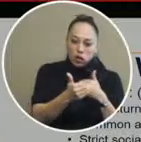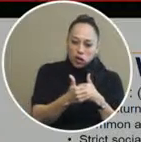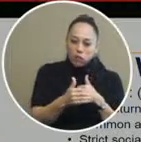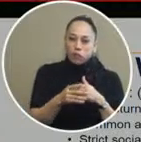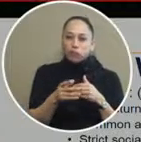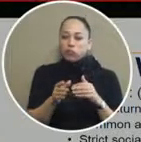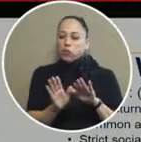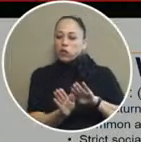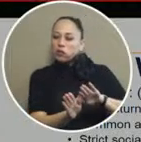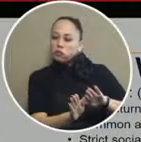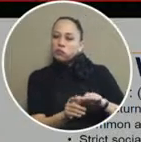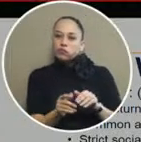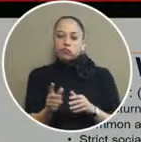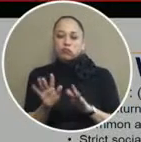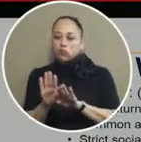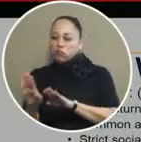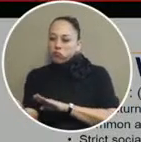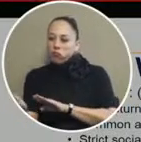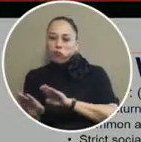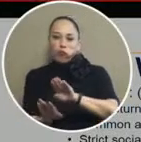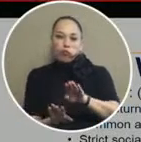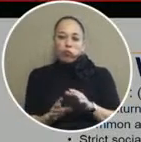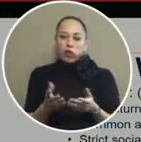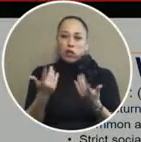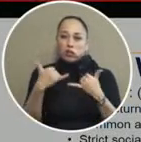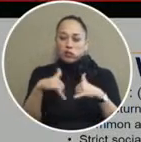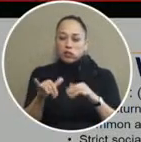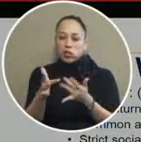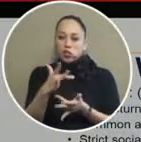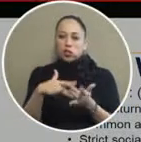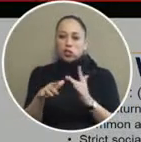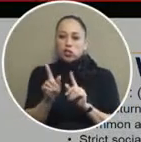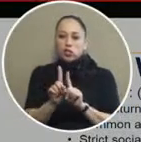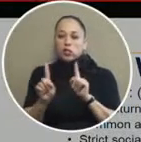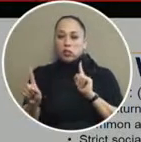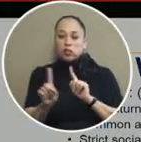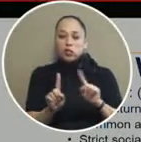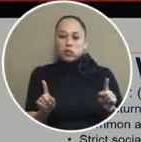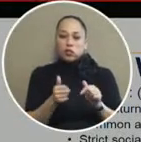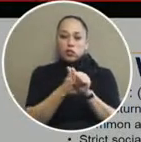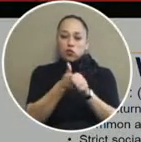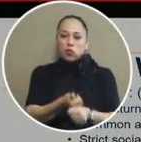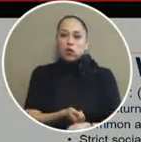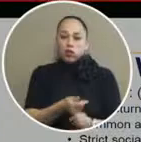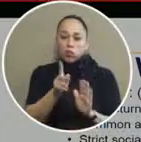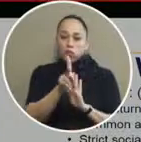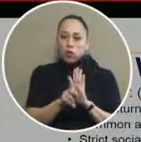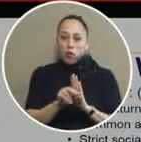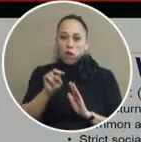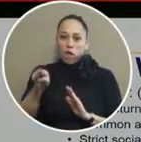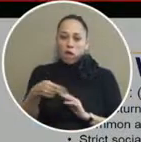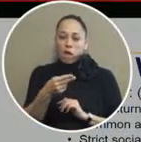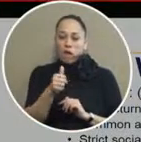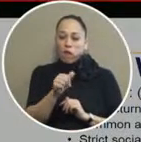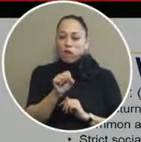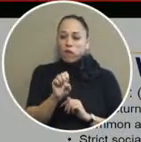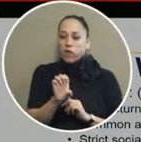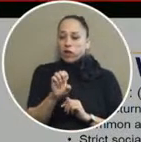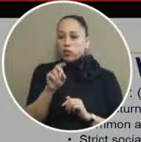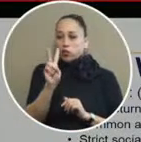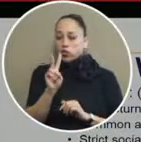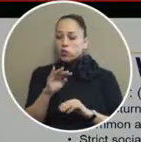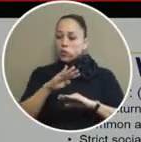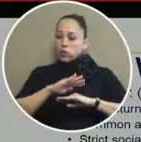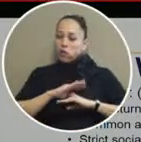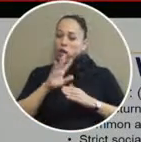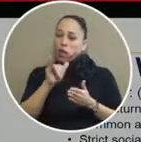gathering areas closed, and we'll continue to follow strict social distancing and worksite protocols. Phase 2 then would commence after we satisfy